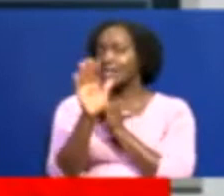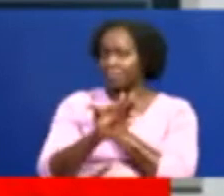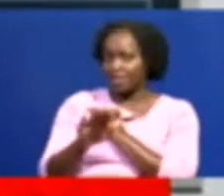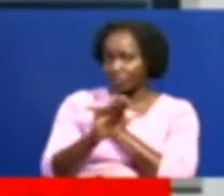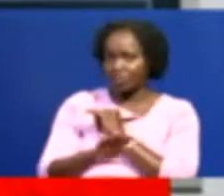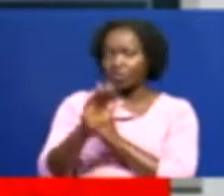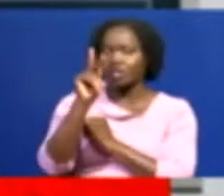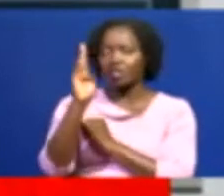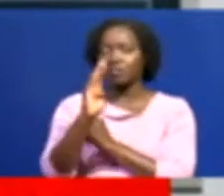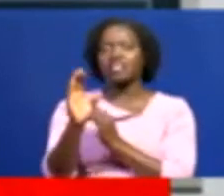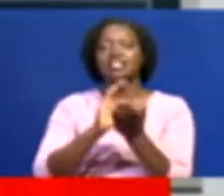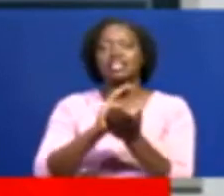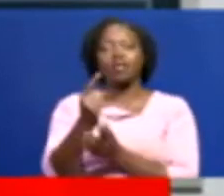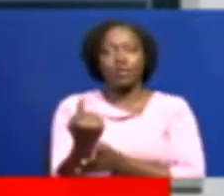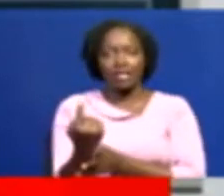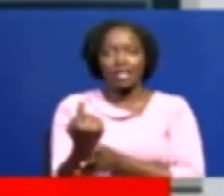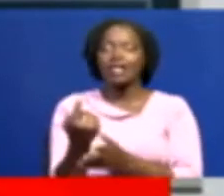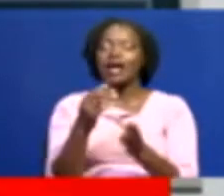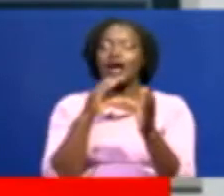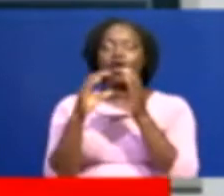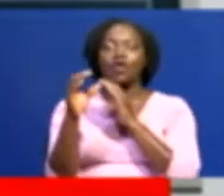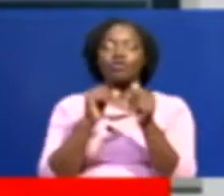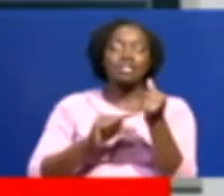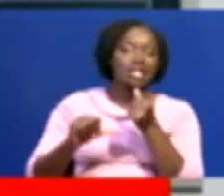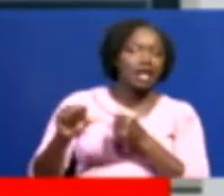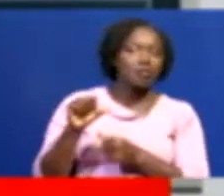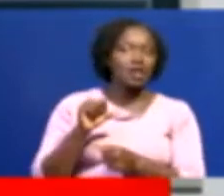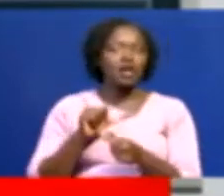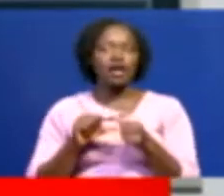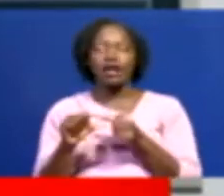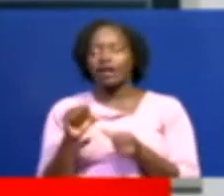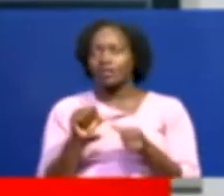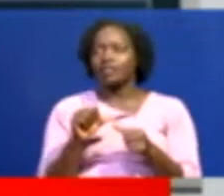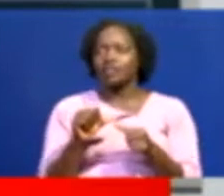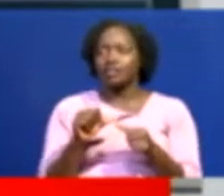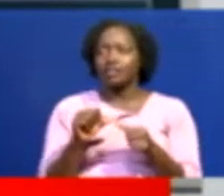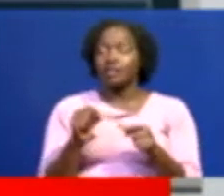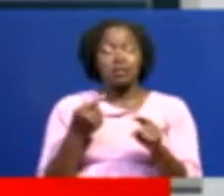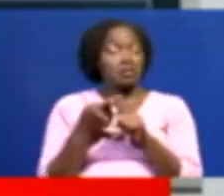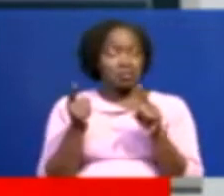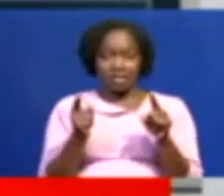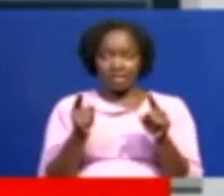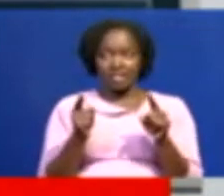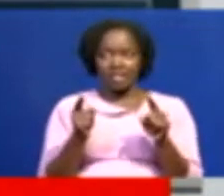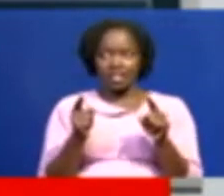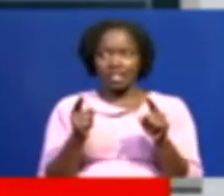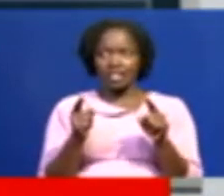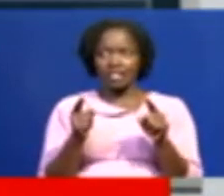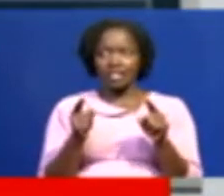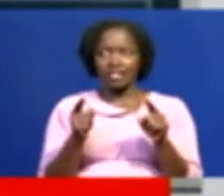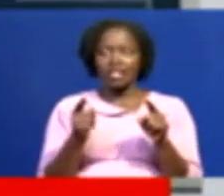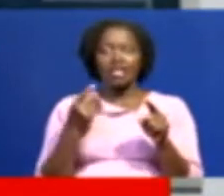on KBC Channel 1. That is what we'll be conversing this particular morning. But of course, let me just get